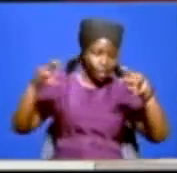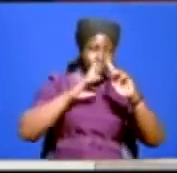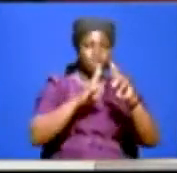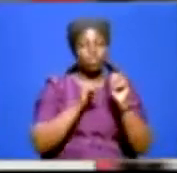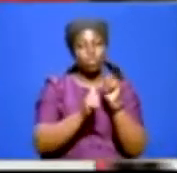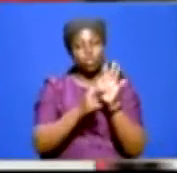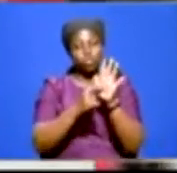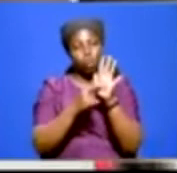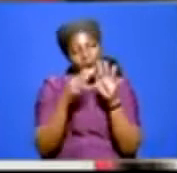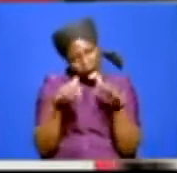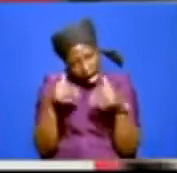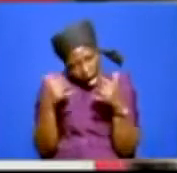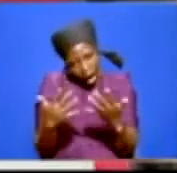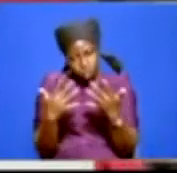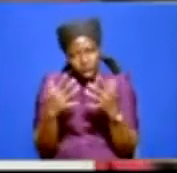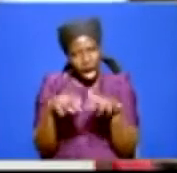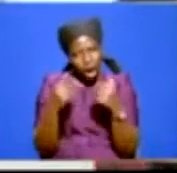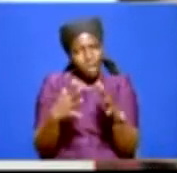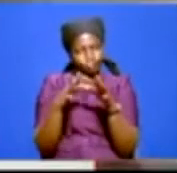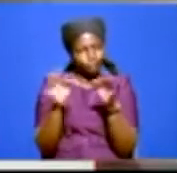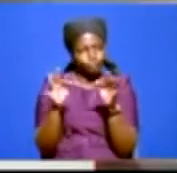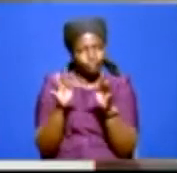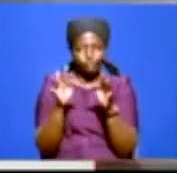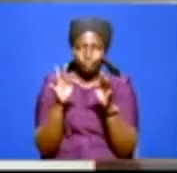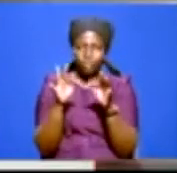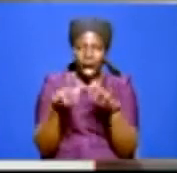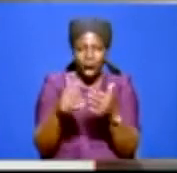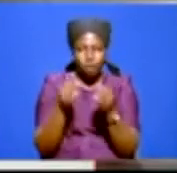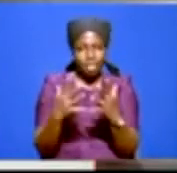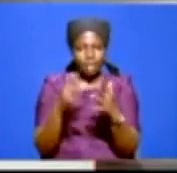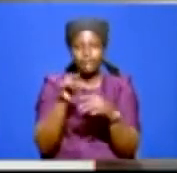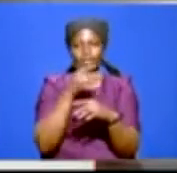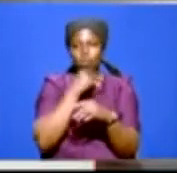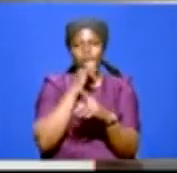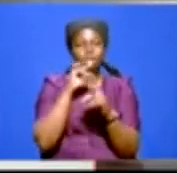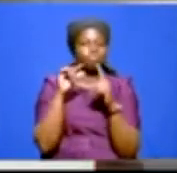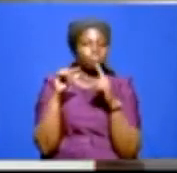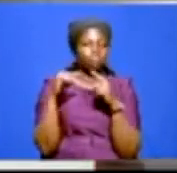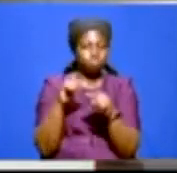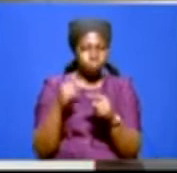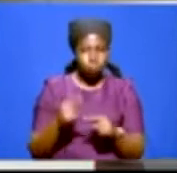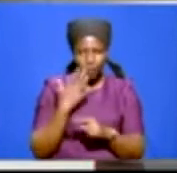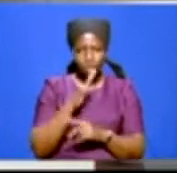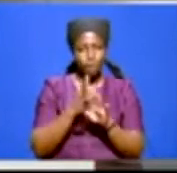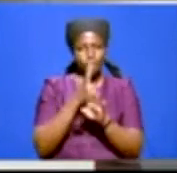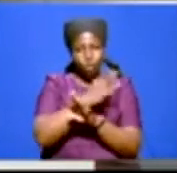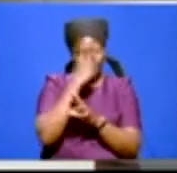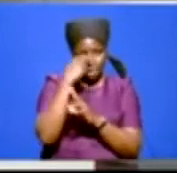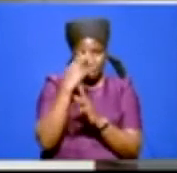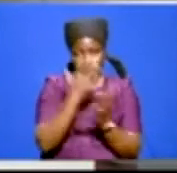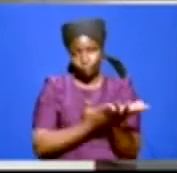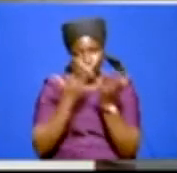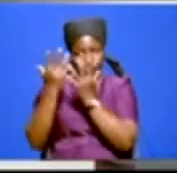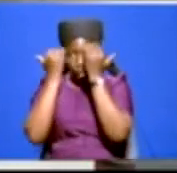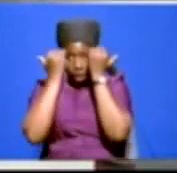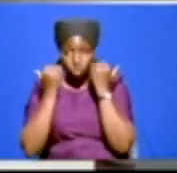of injuries before the suspect is arraigned in court. I'm telling you, it is shocking to share this, that it's just